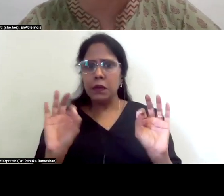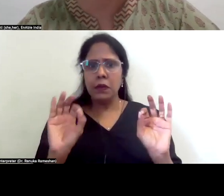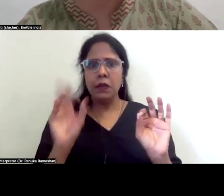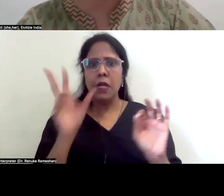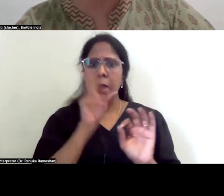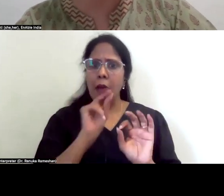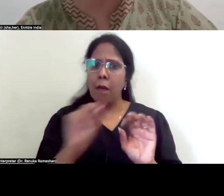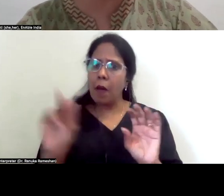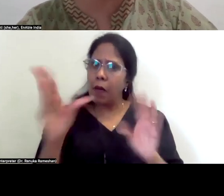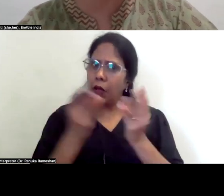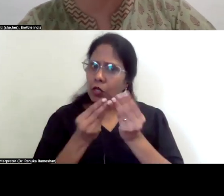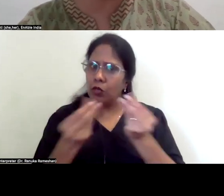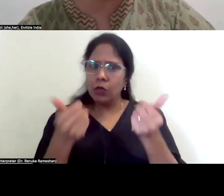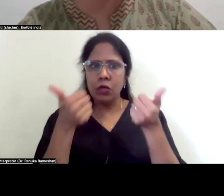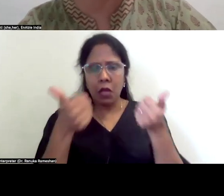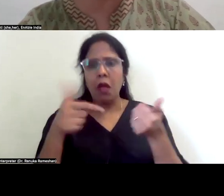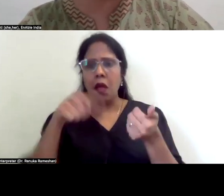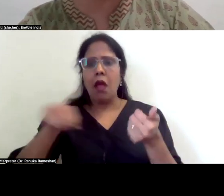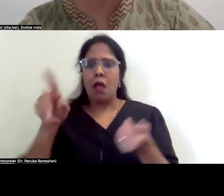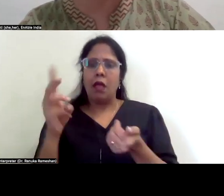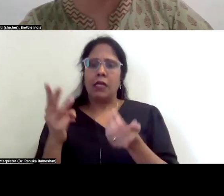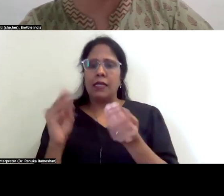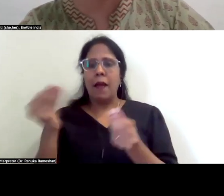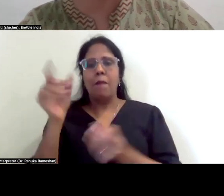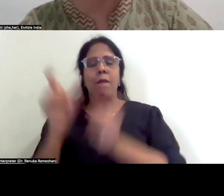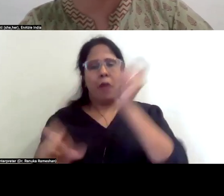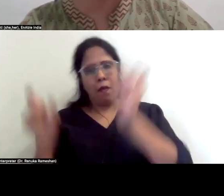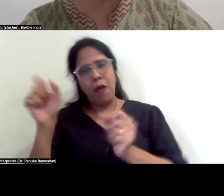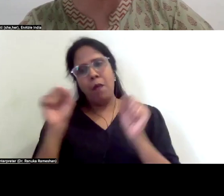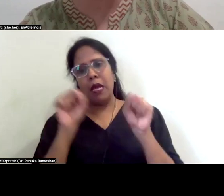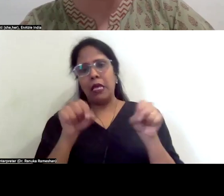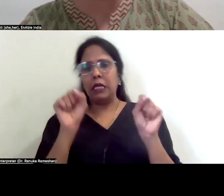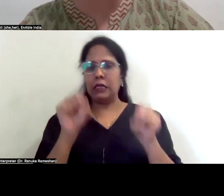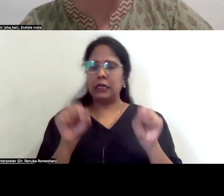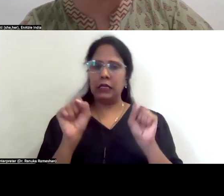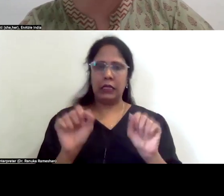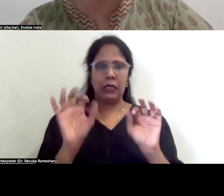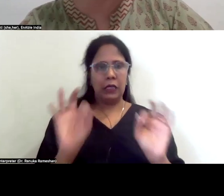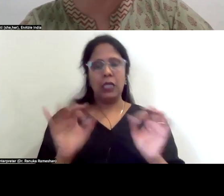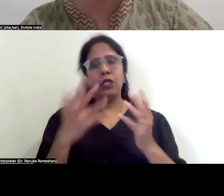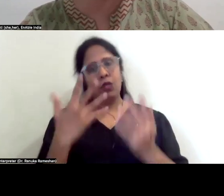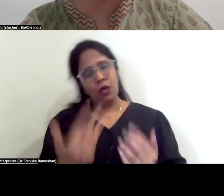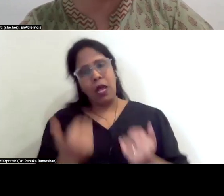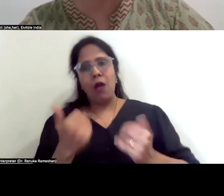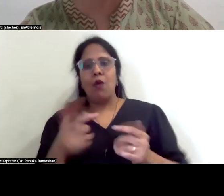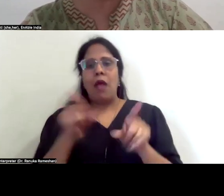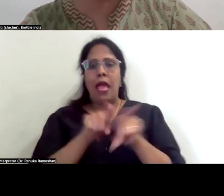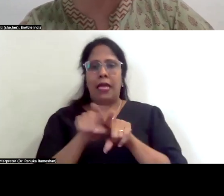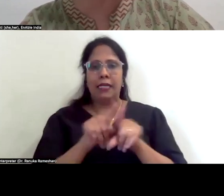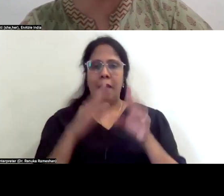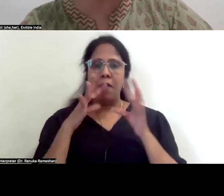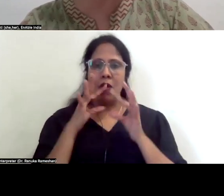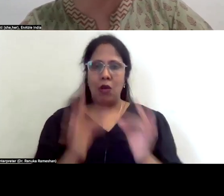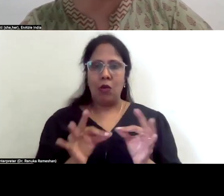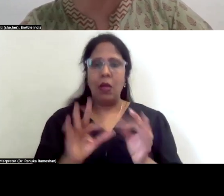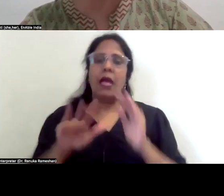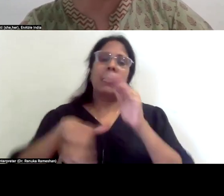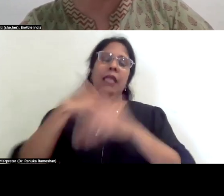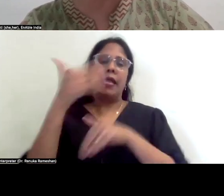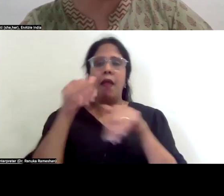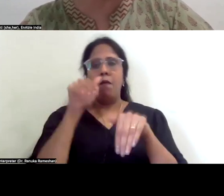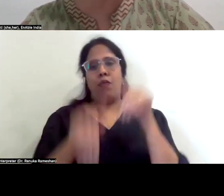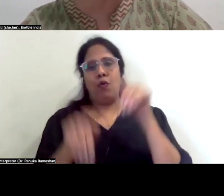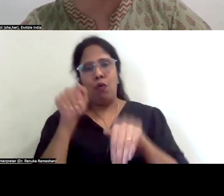some? Maria said yes, Sabina said yes, Soma said yes. Okay. For practical examples. For the practical examples. Shruva said practical and then poll. Poll.